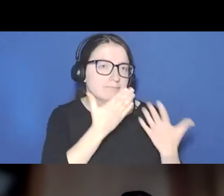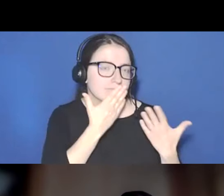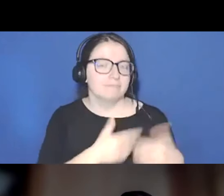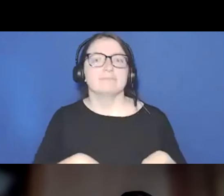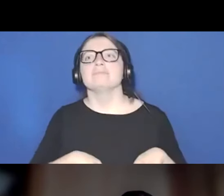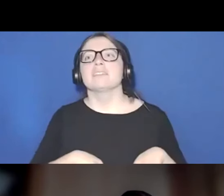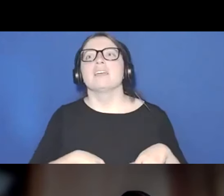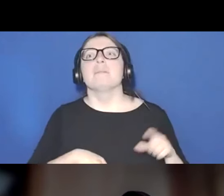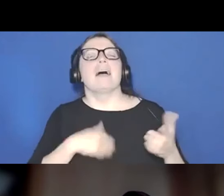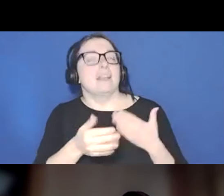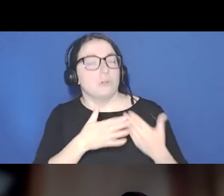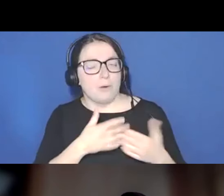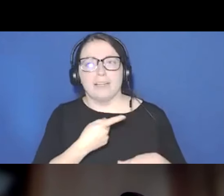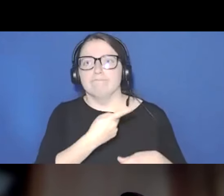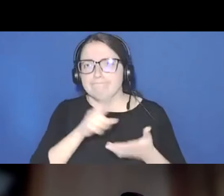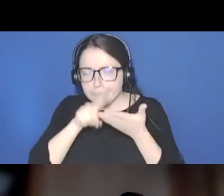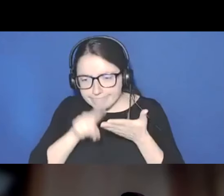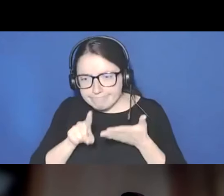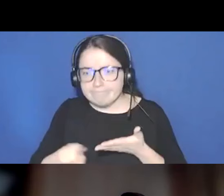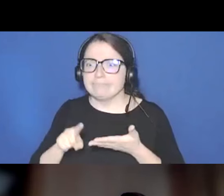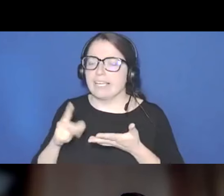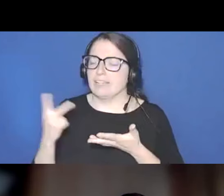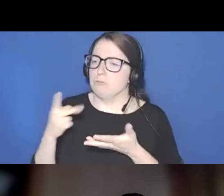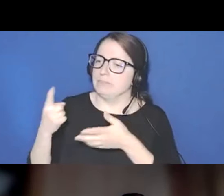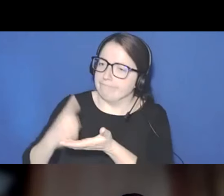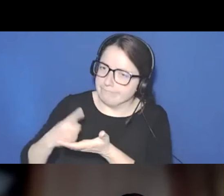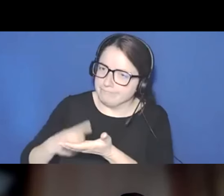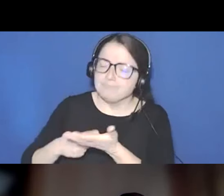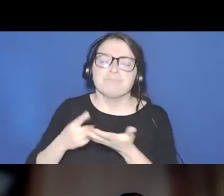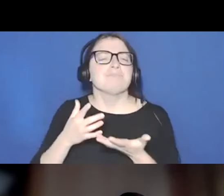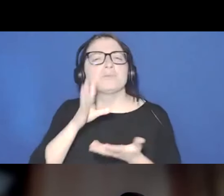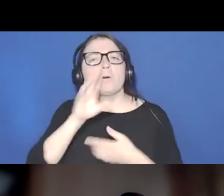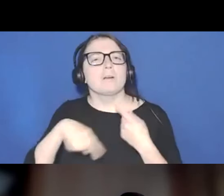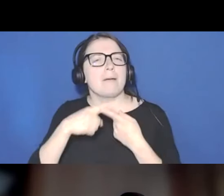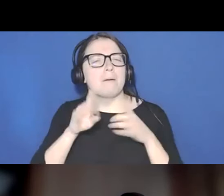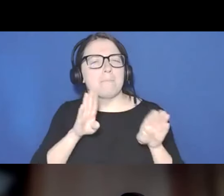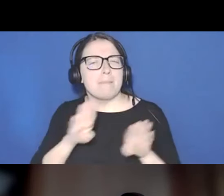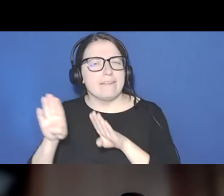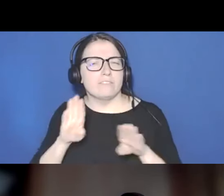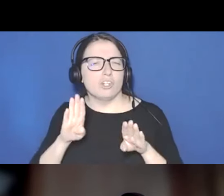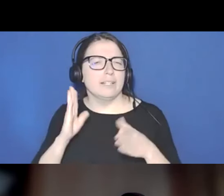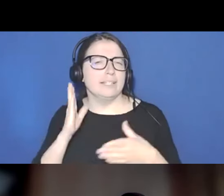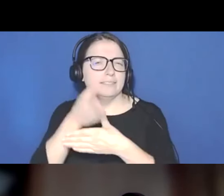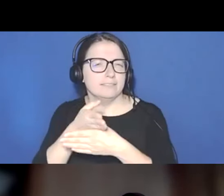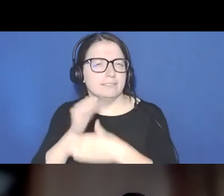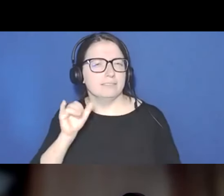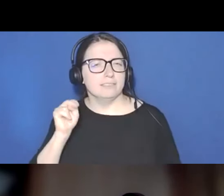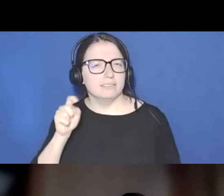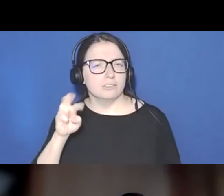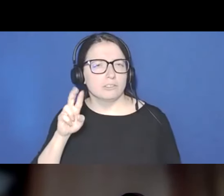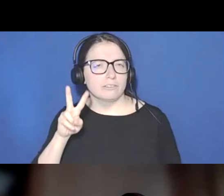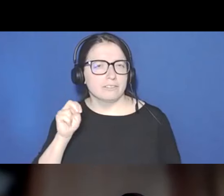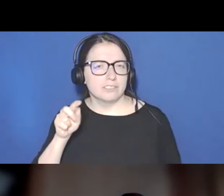we had completed looking at some behavioral interventions here in Rochester. And this parent